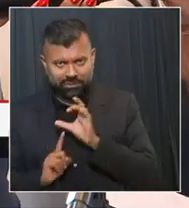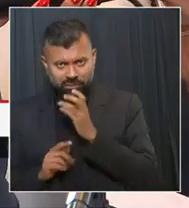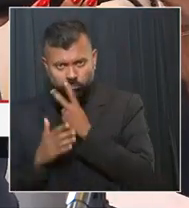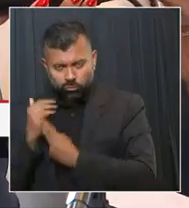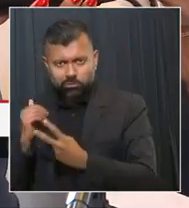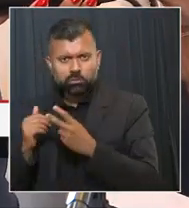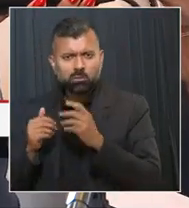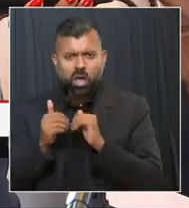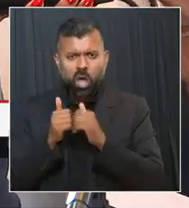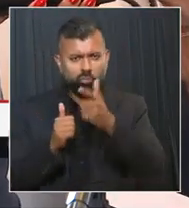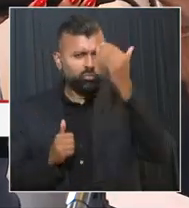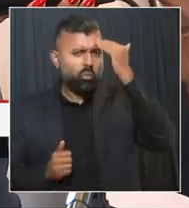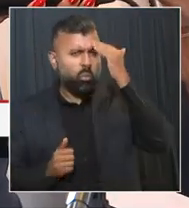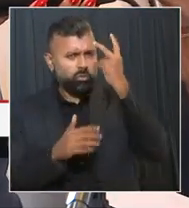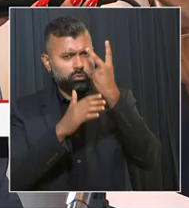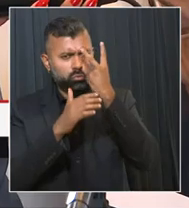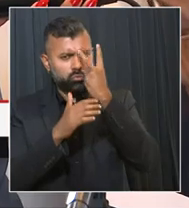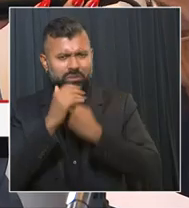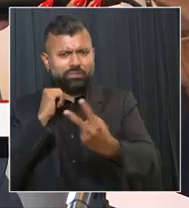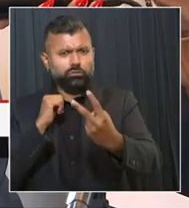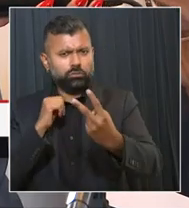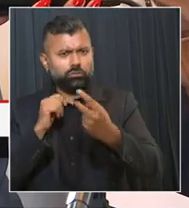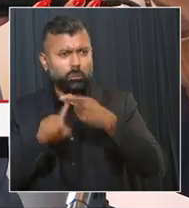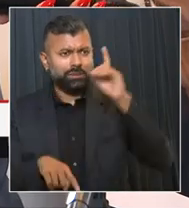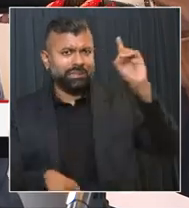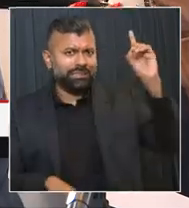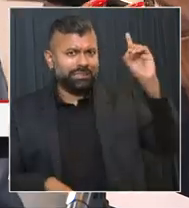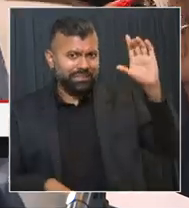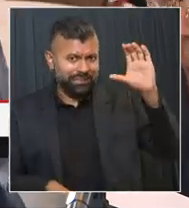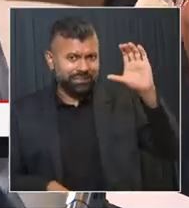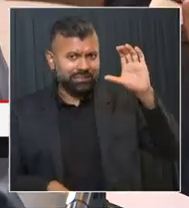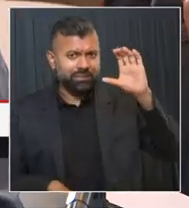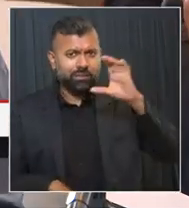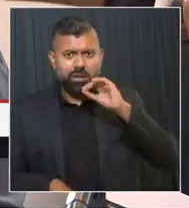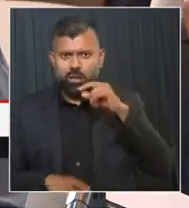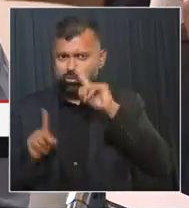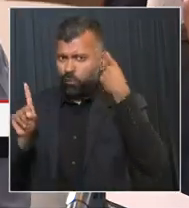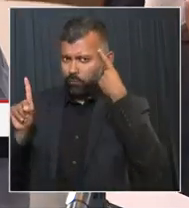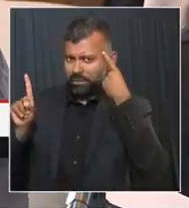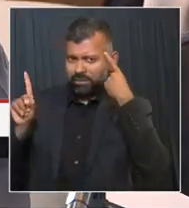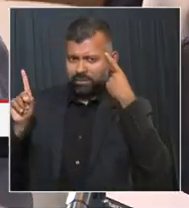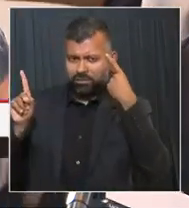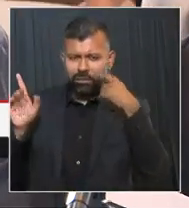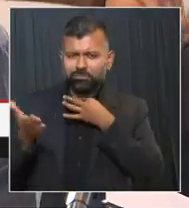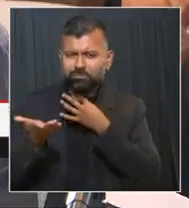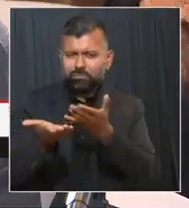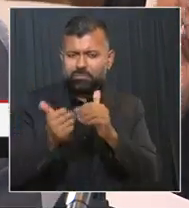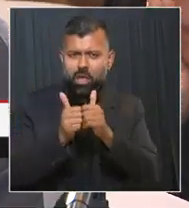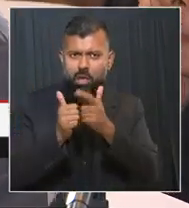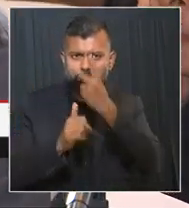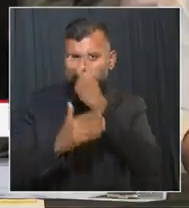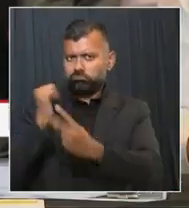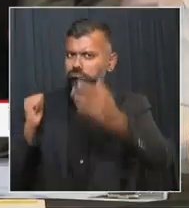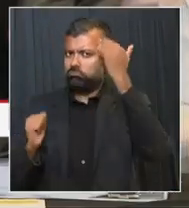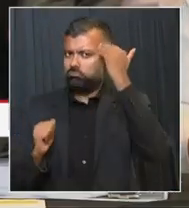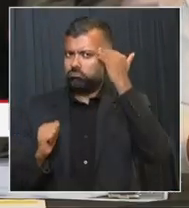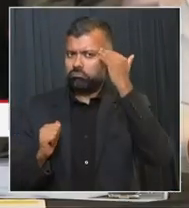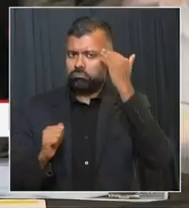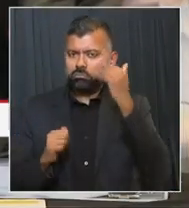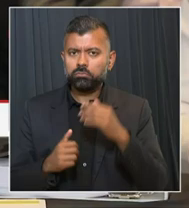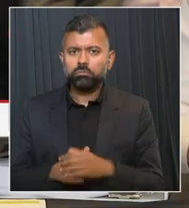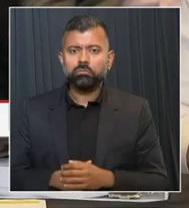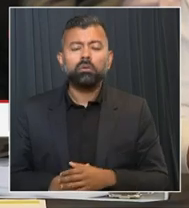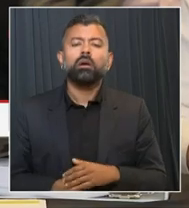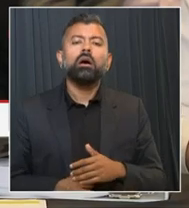see those things intersecting? I guess that's the question I'm asking. I think that we are prepared